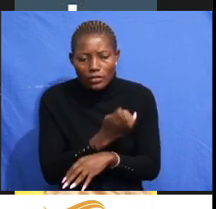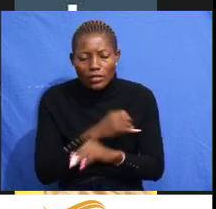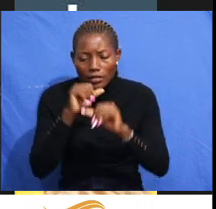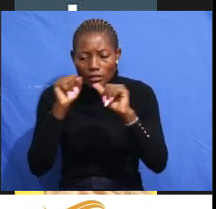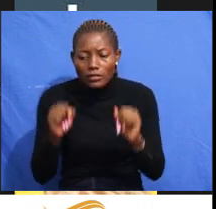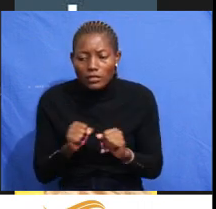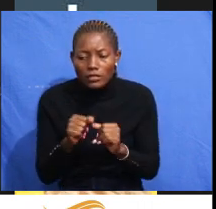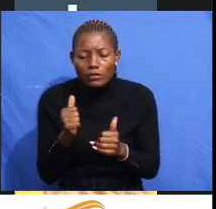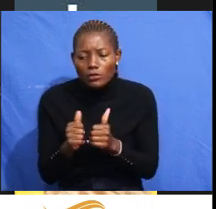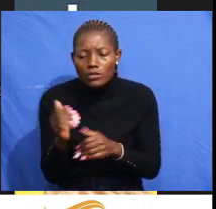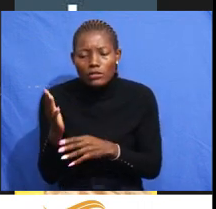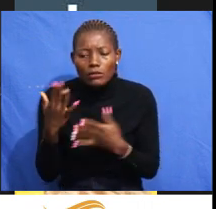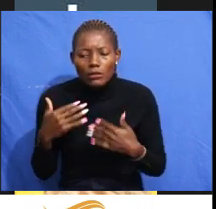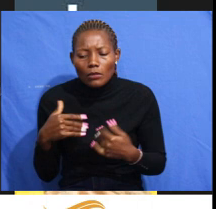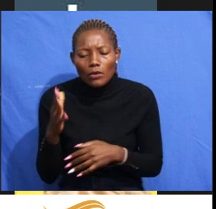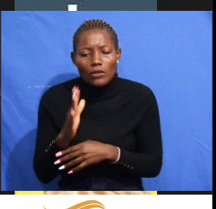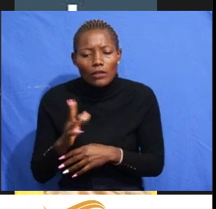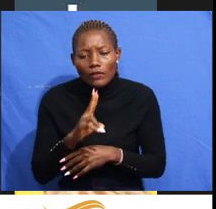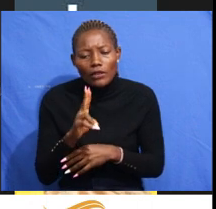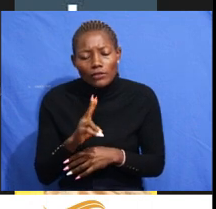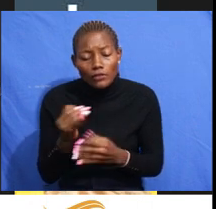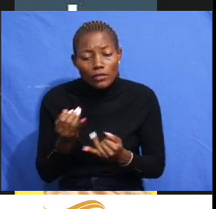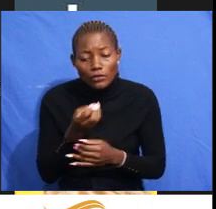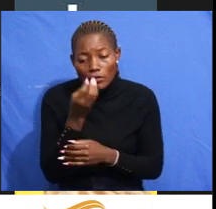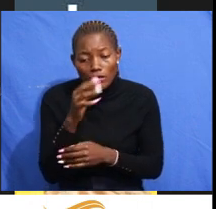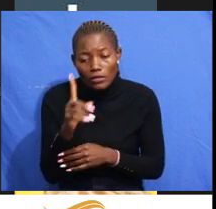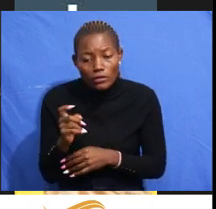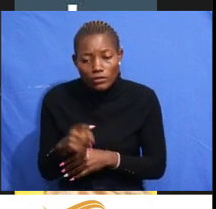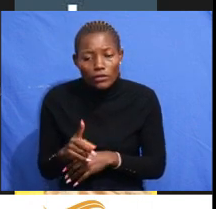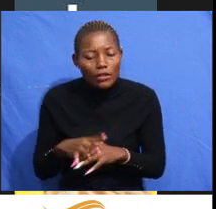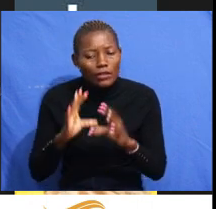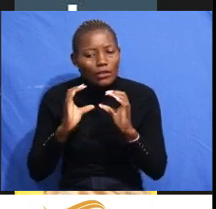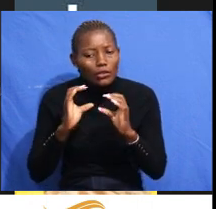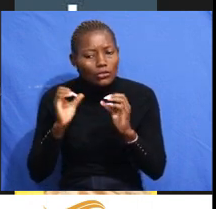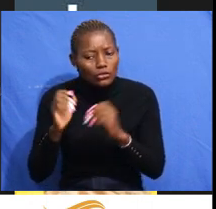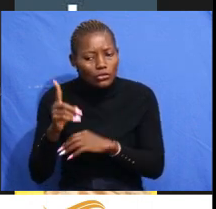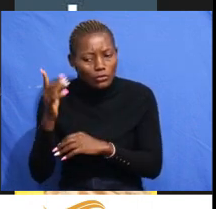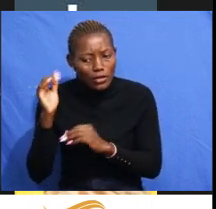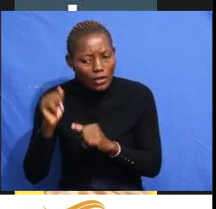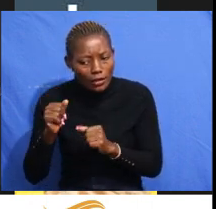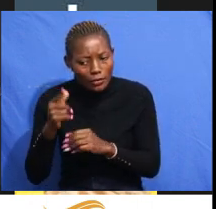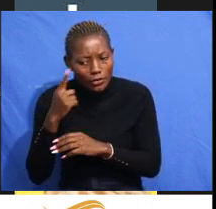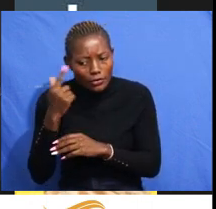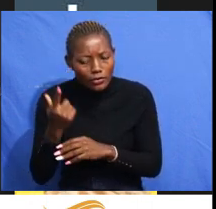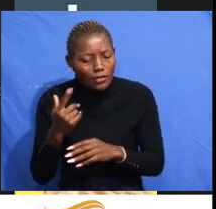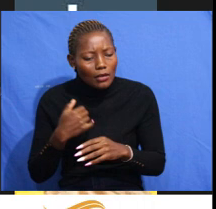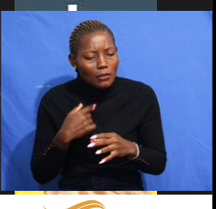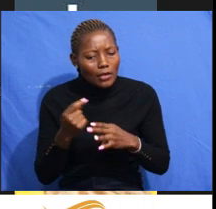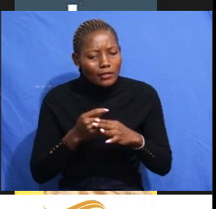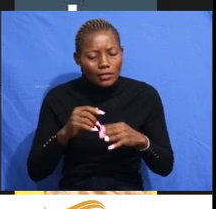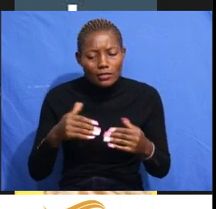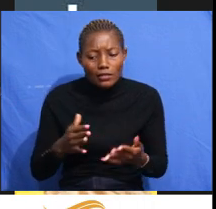never used to emphasize on. yeah. To answer your question, the coach Mhm. should be able to see how do I train this